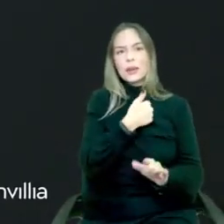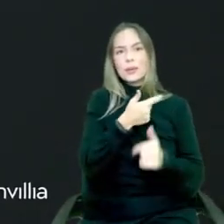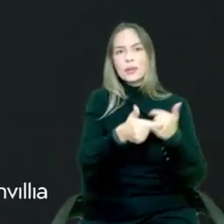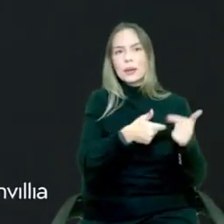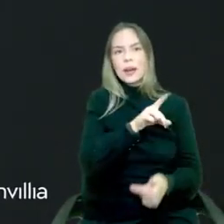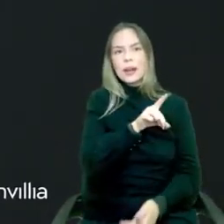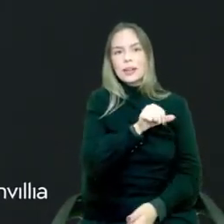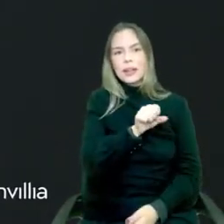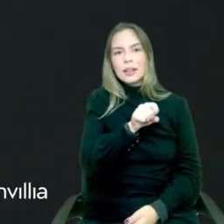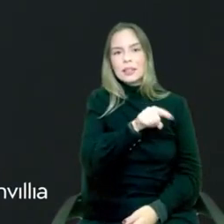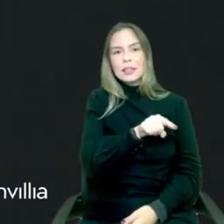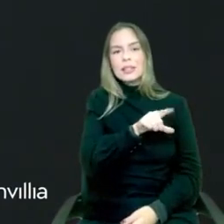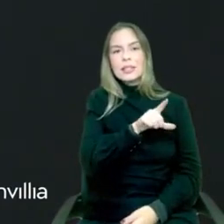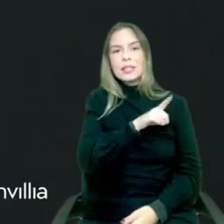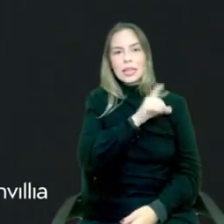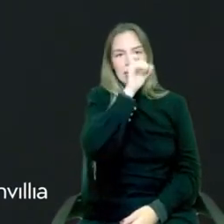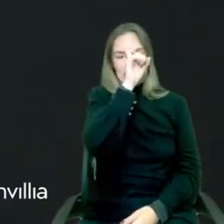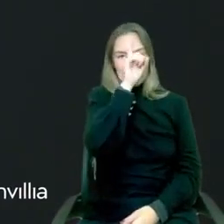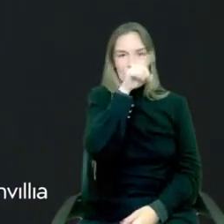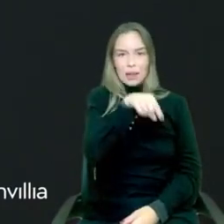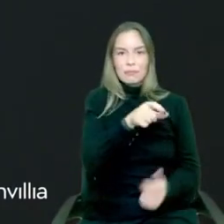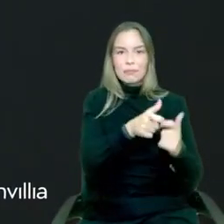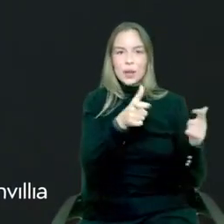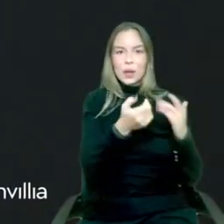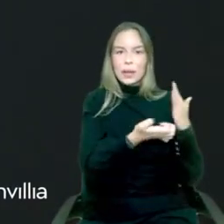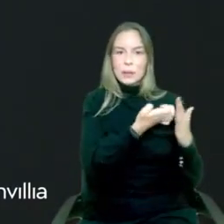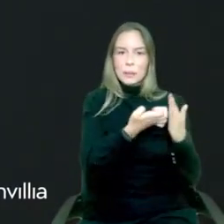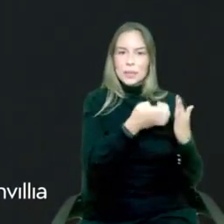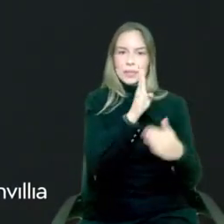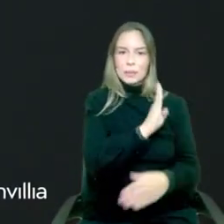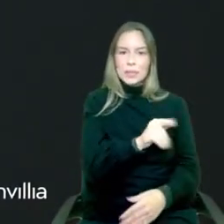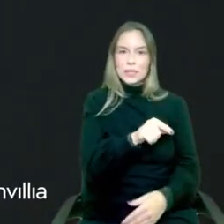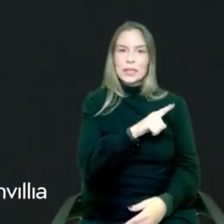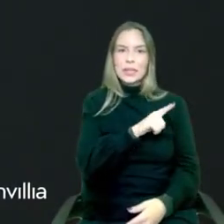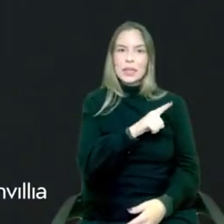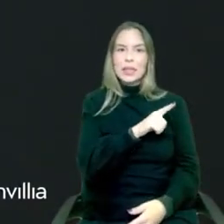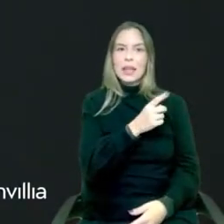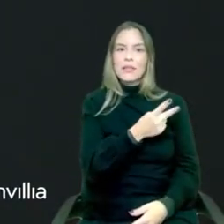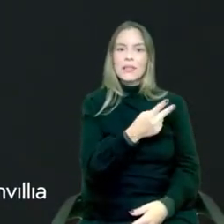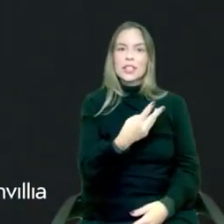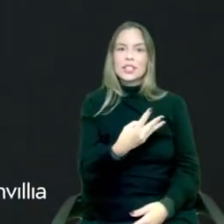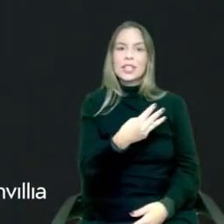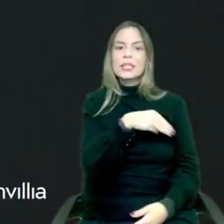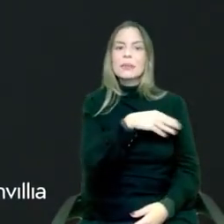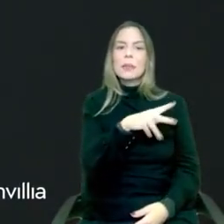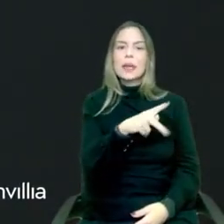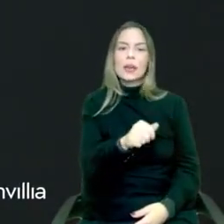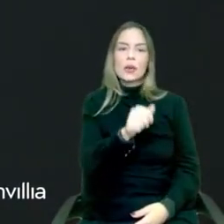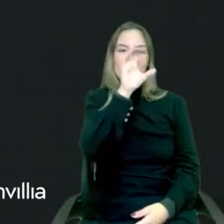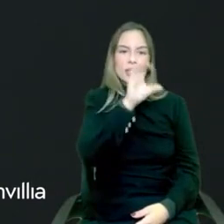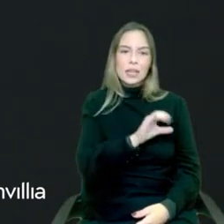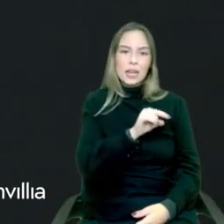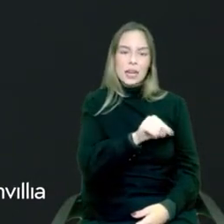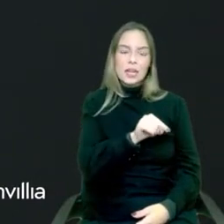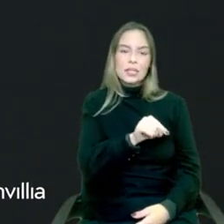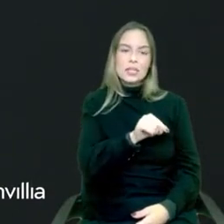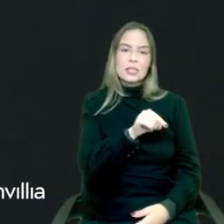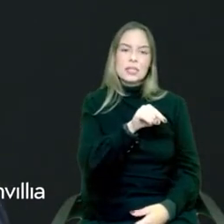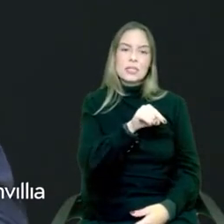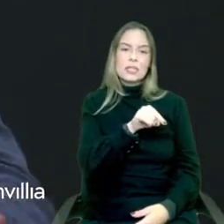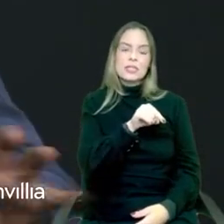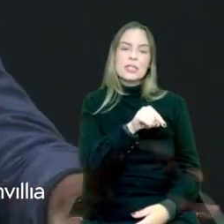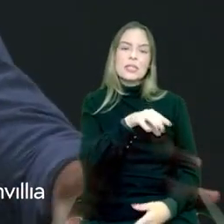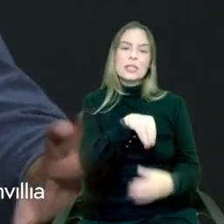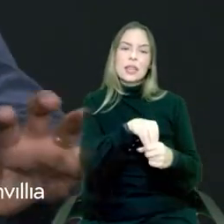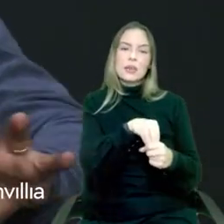company in Brazil with more than 23 million customers in the base. So we had a very good experience using